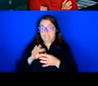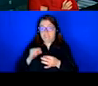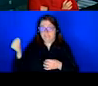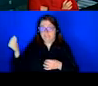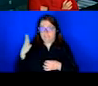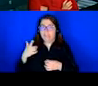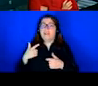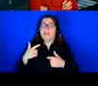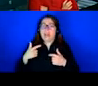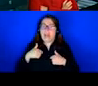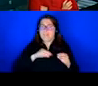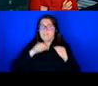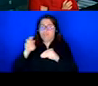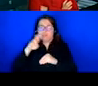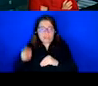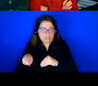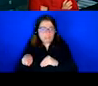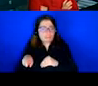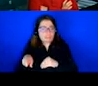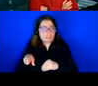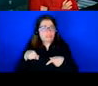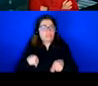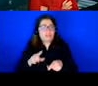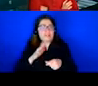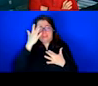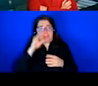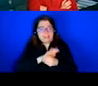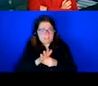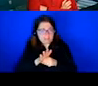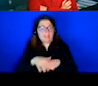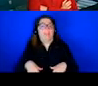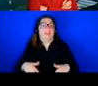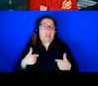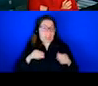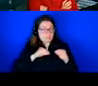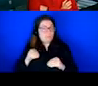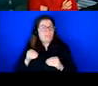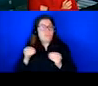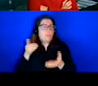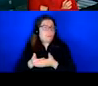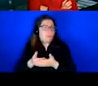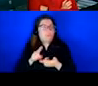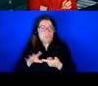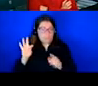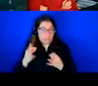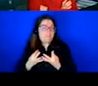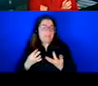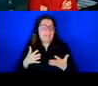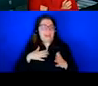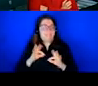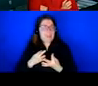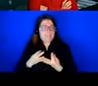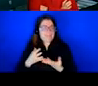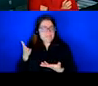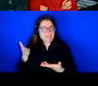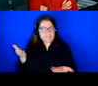to be closer to family. Like, I was tired of being away from them, and now I'm like nearby and building on that, and I don't regret it whatsoever. So,